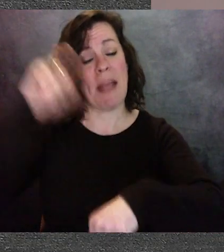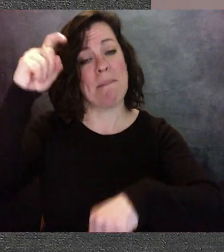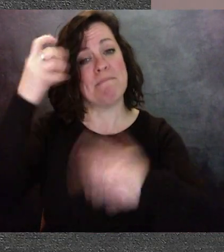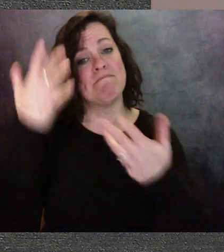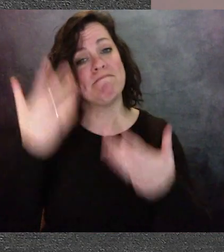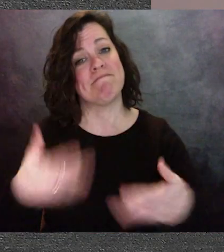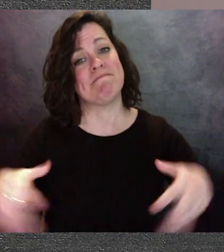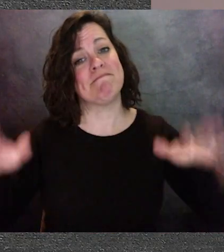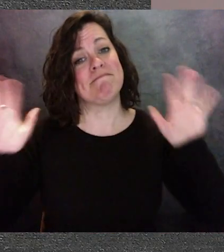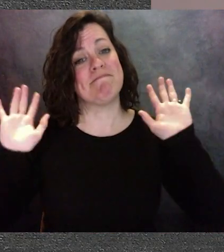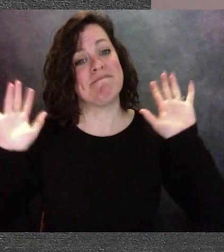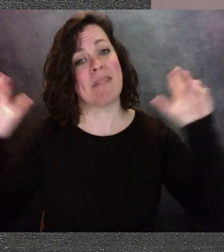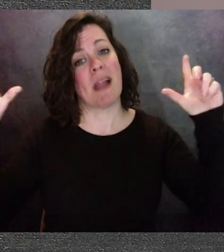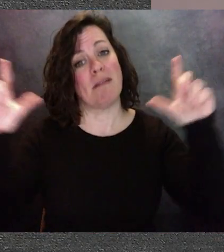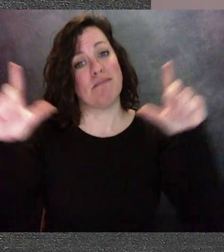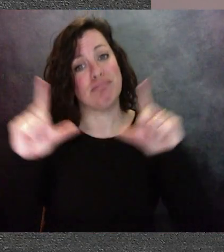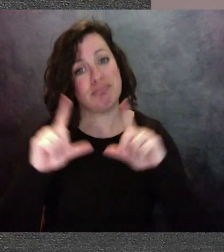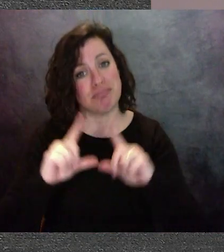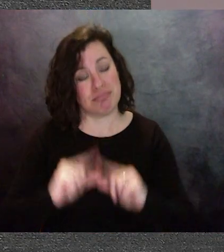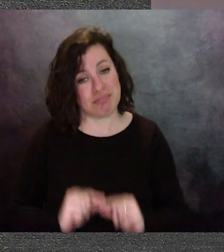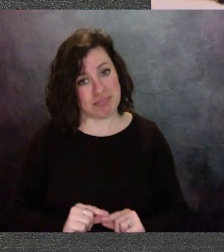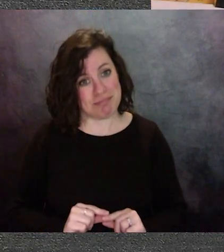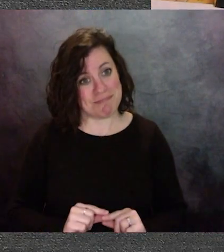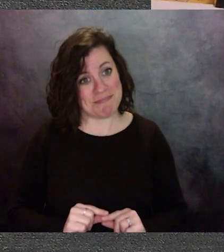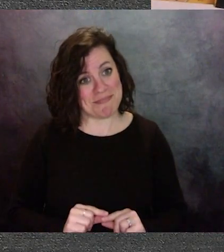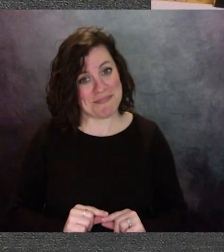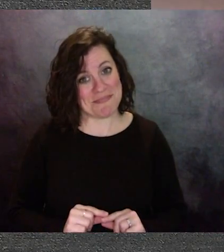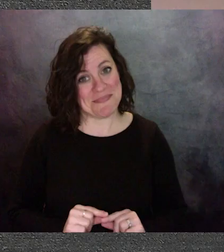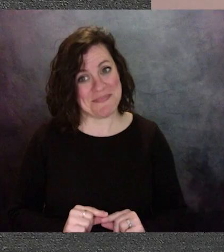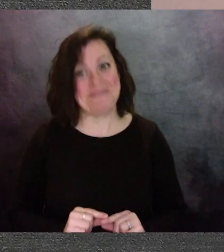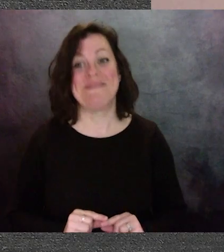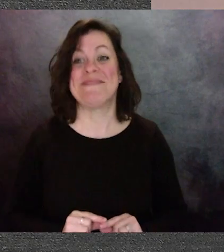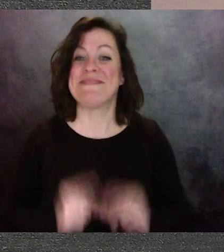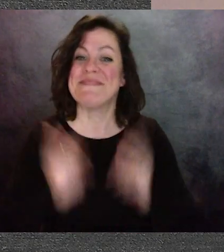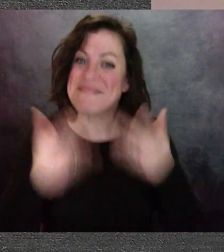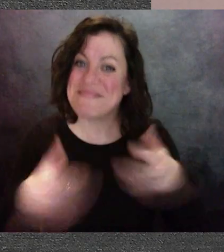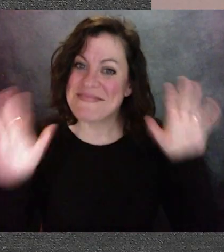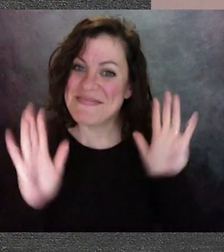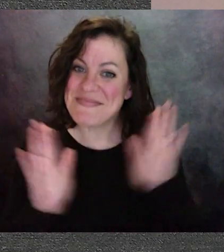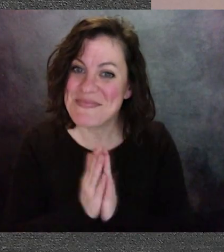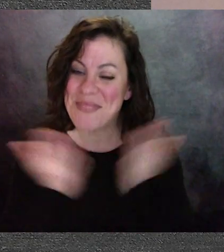It's time to end the show. The end.